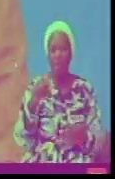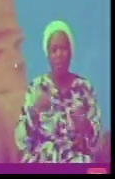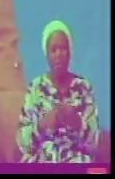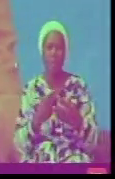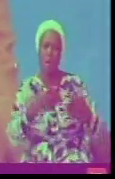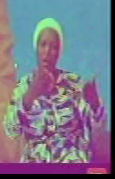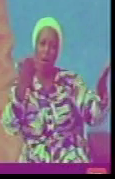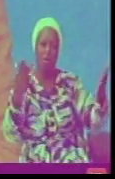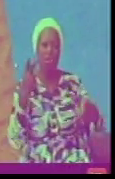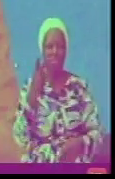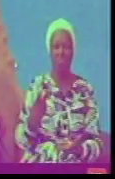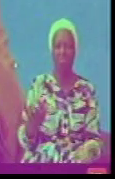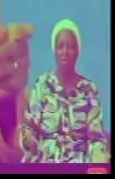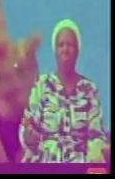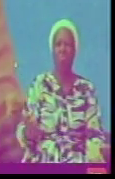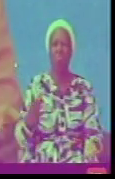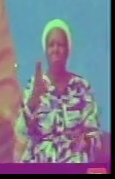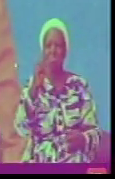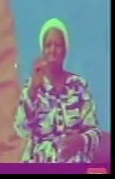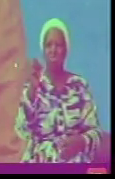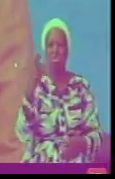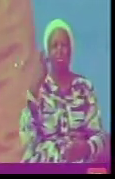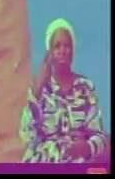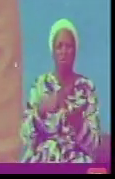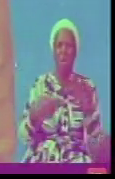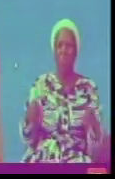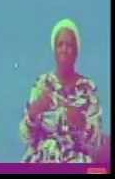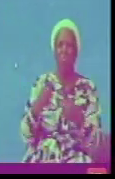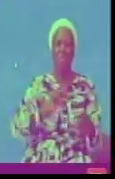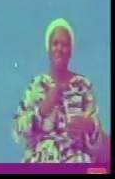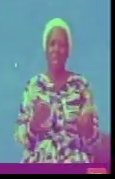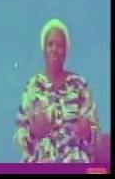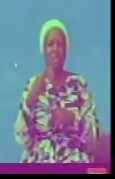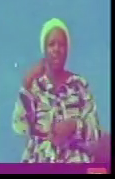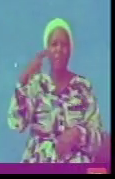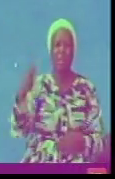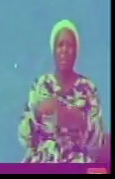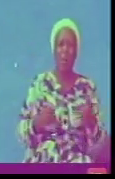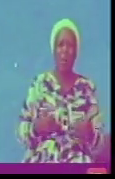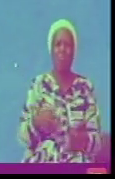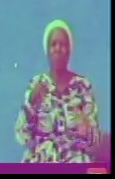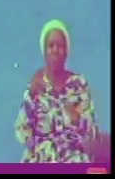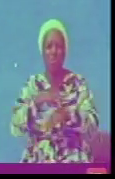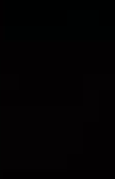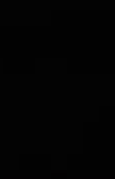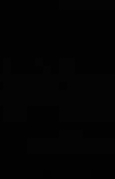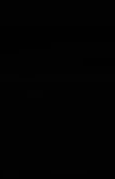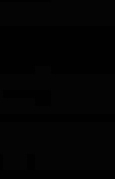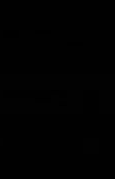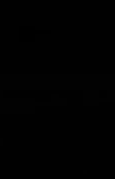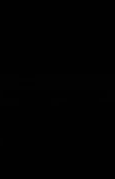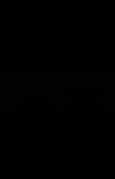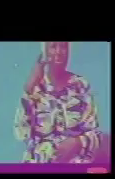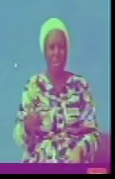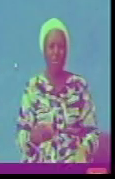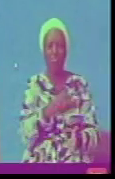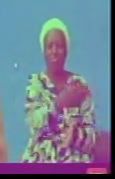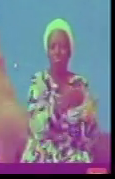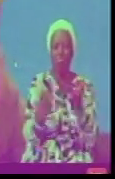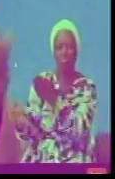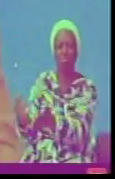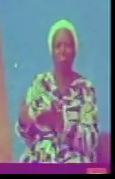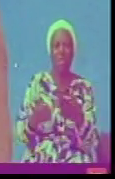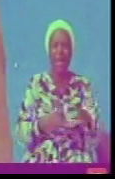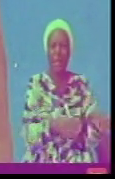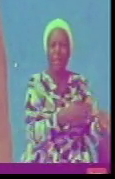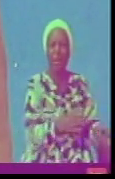biting us. We're dying. That one has died. That one has died. Moses, don't let us die. You know, there are people